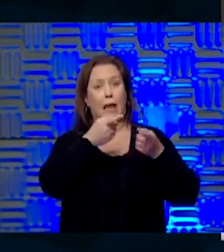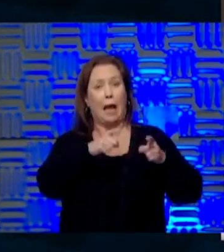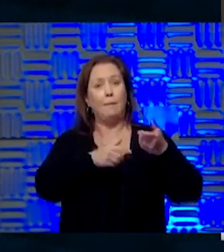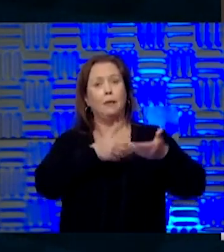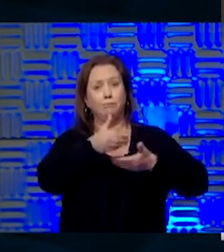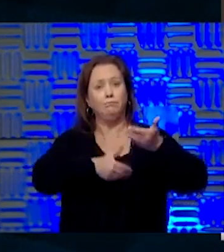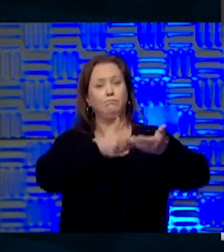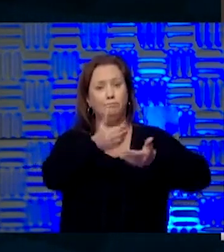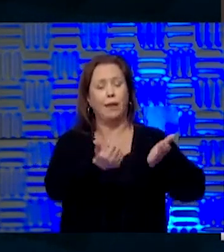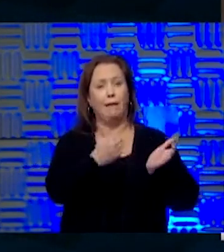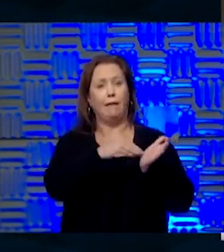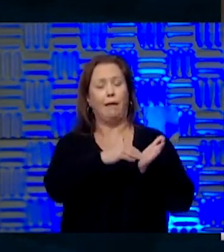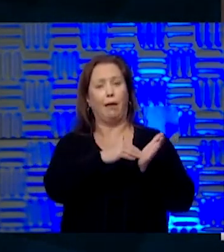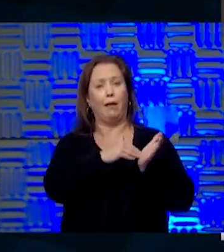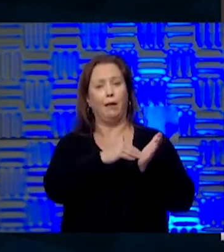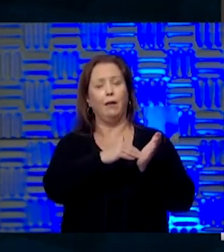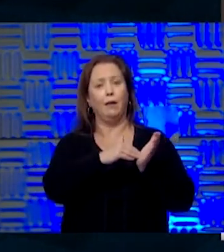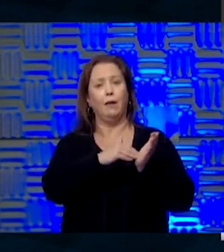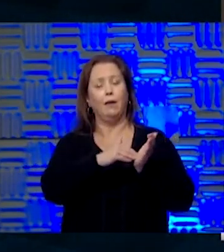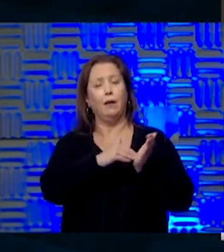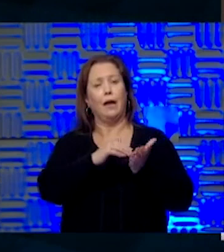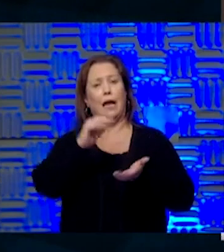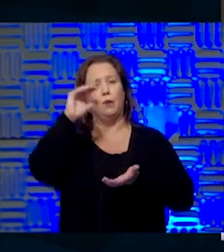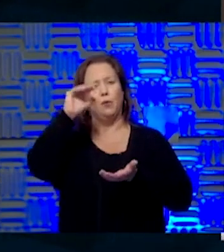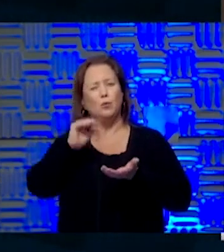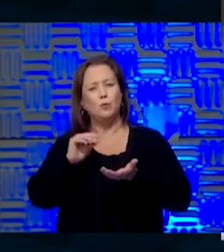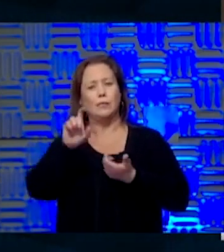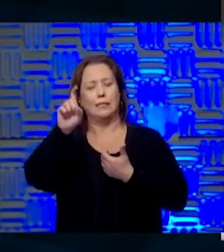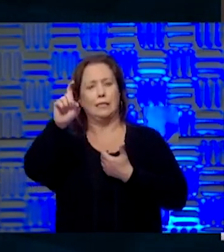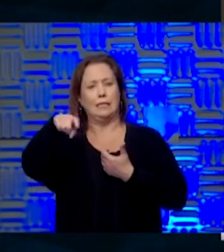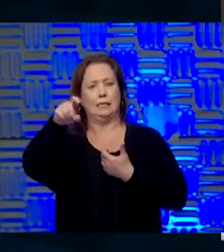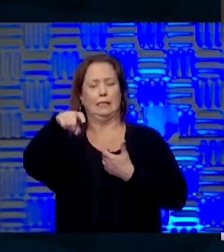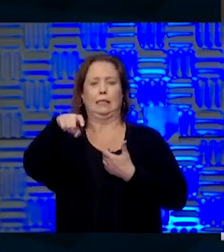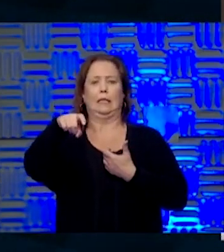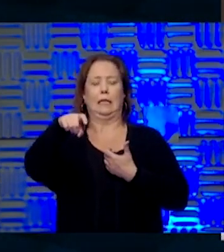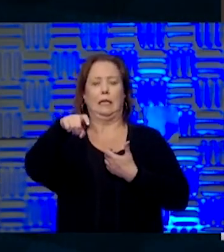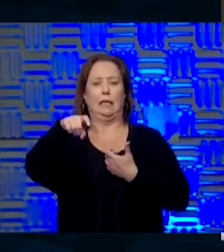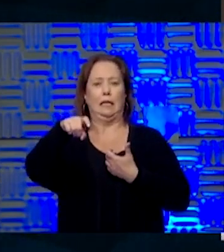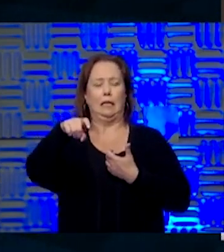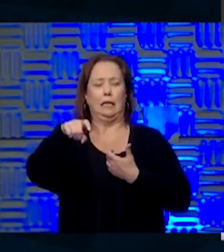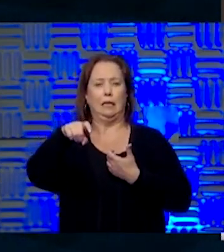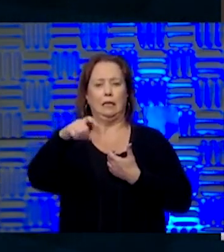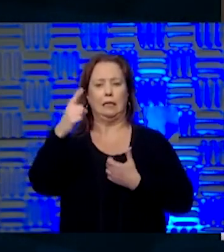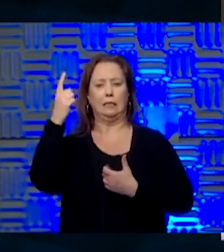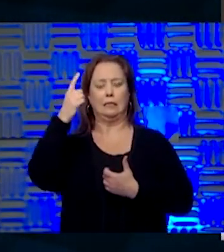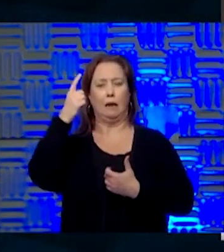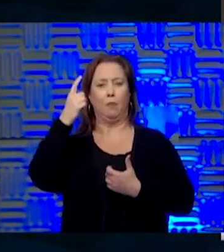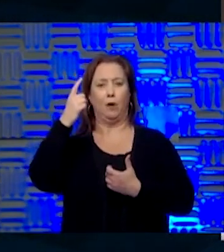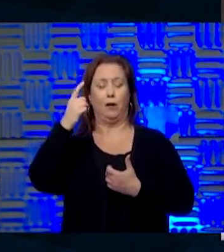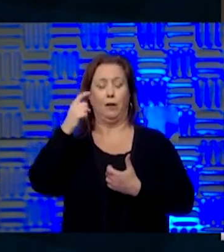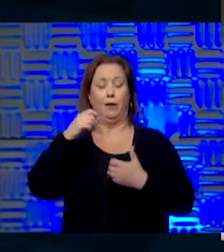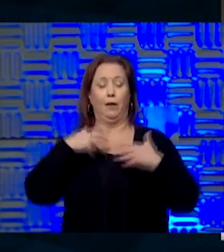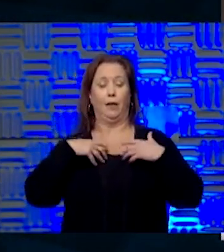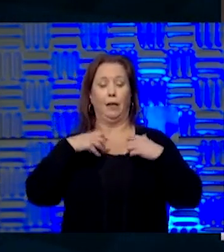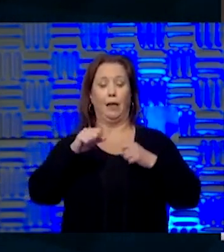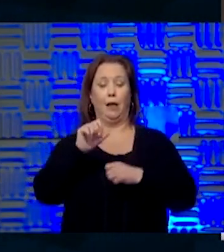to our healthcare providers, and it reduces the necessity or even the likelihood that someone who is in healthcare would be furloughed.